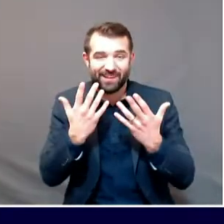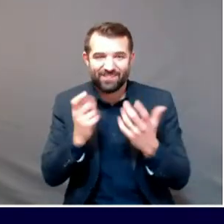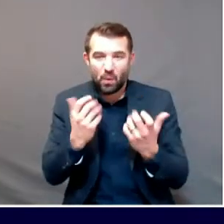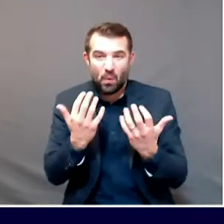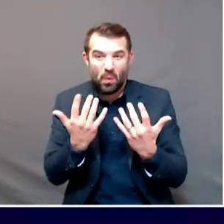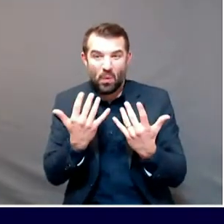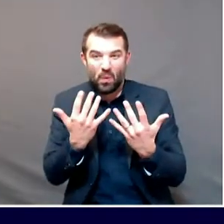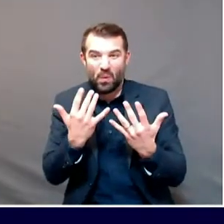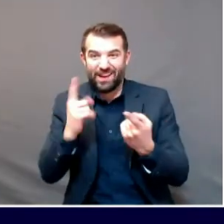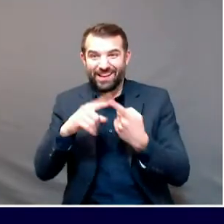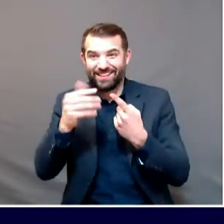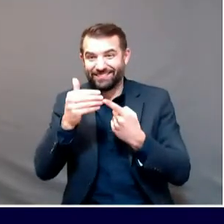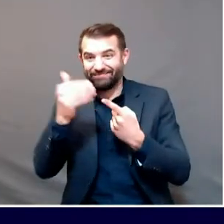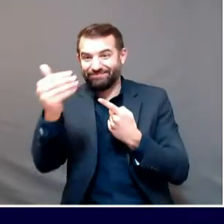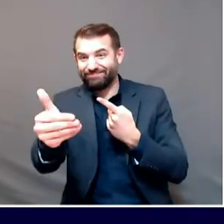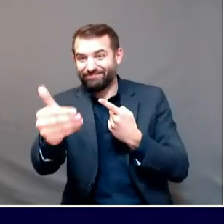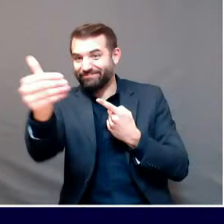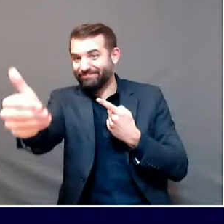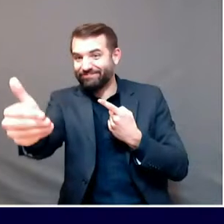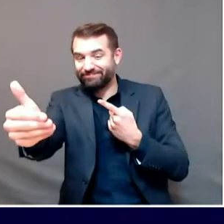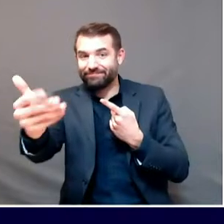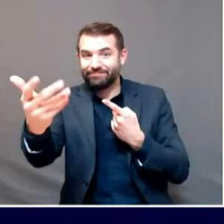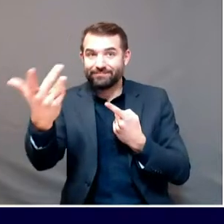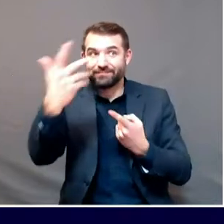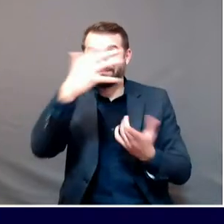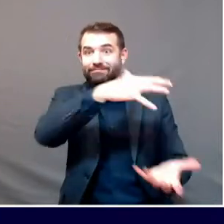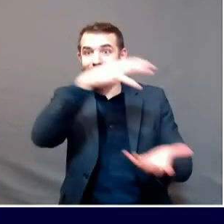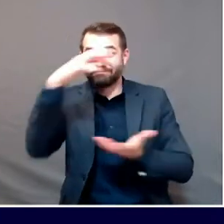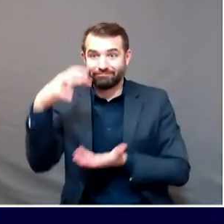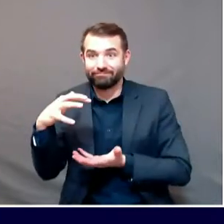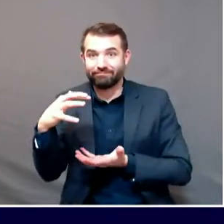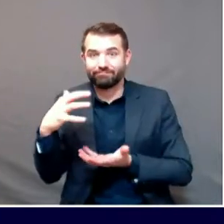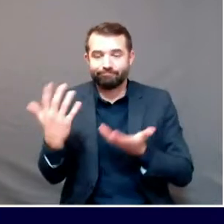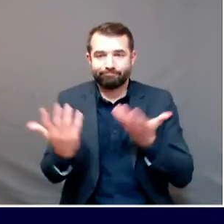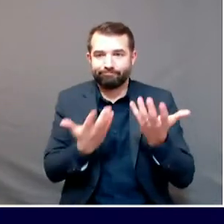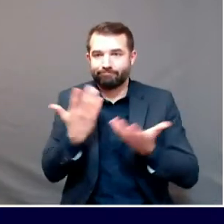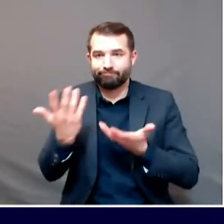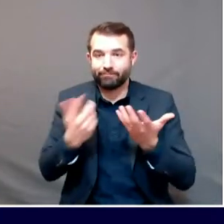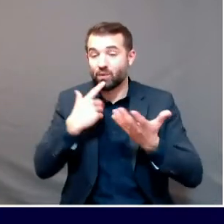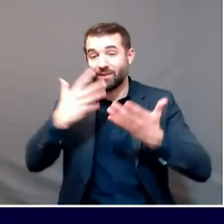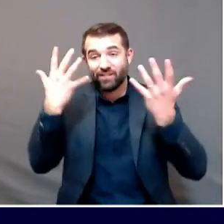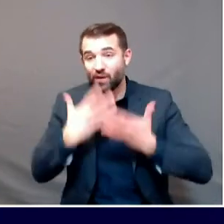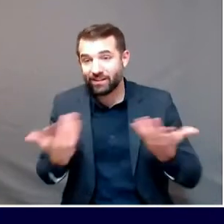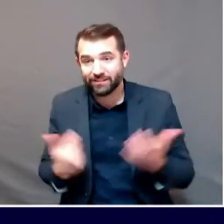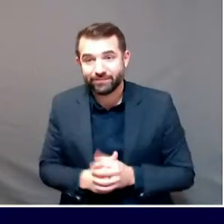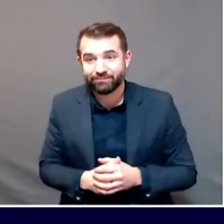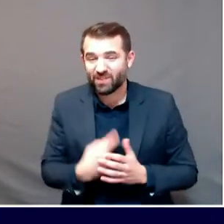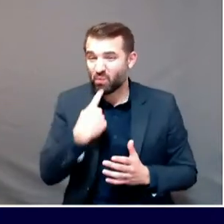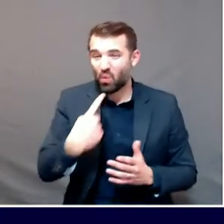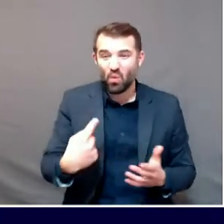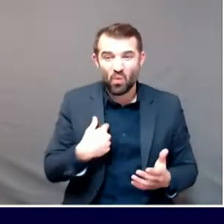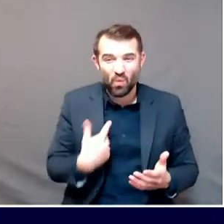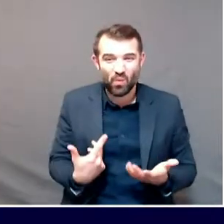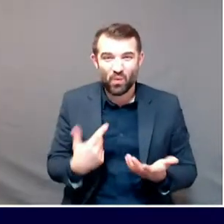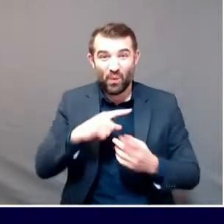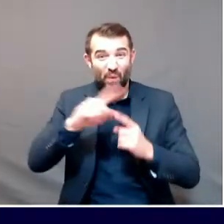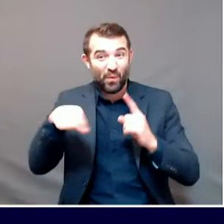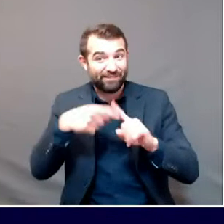week. That is unfortunate and regrettable. As soon as we know more information as to why this reduction